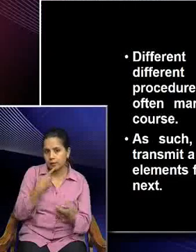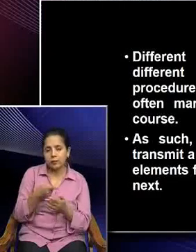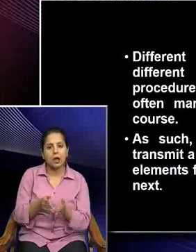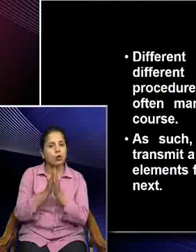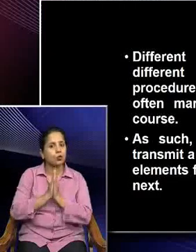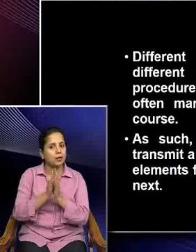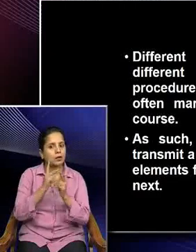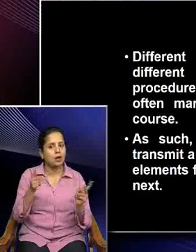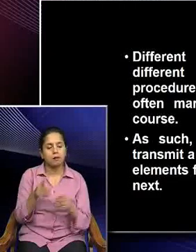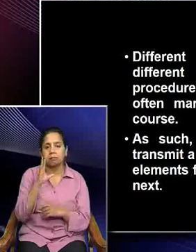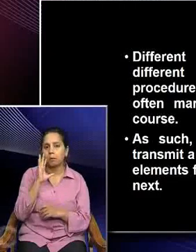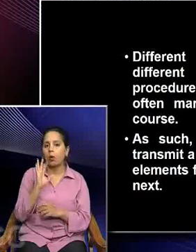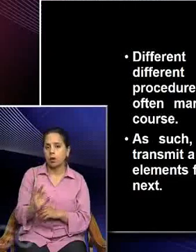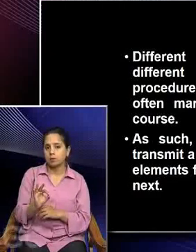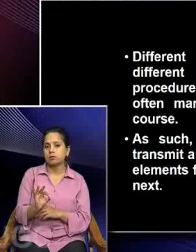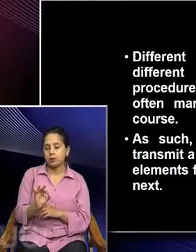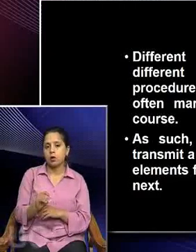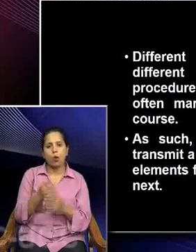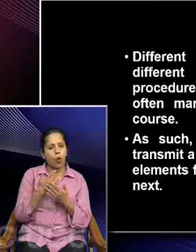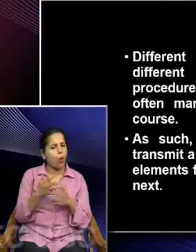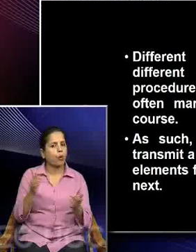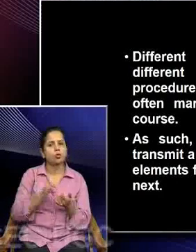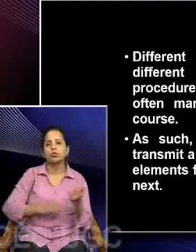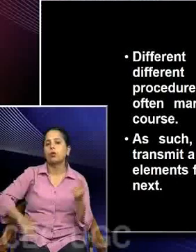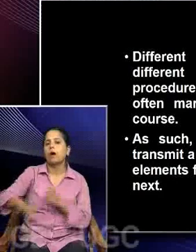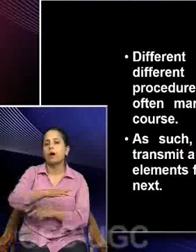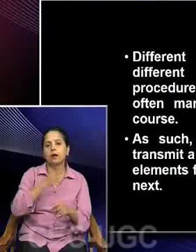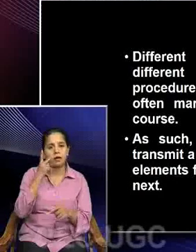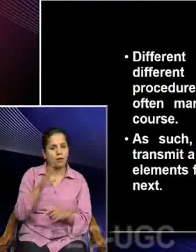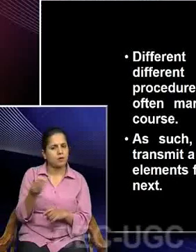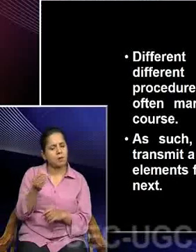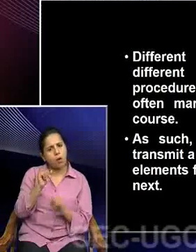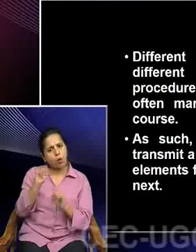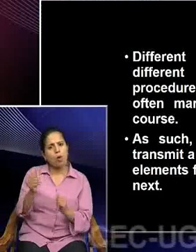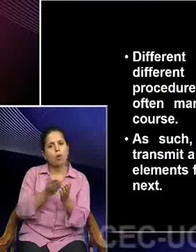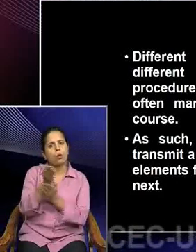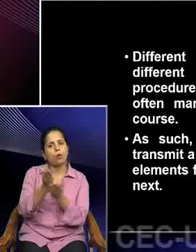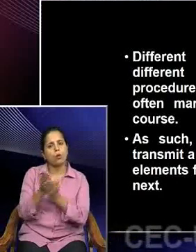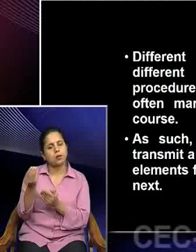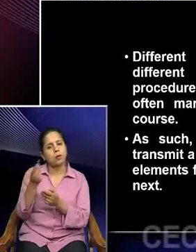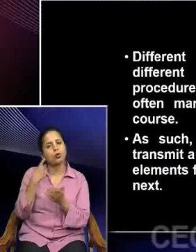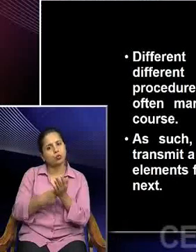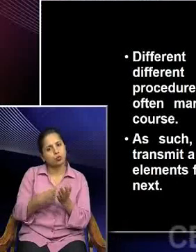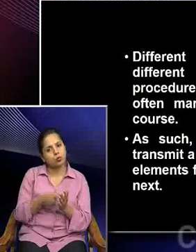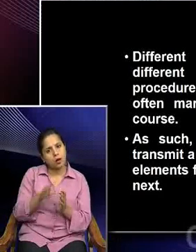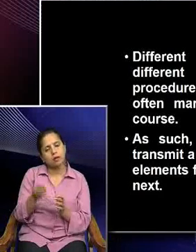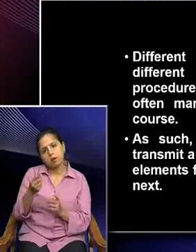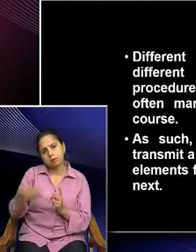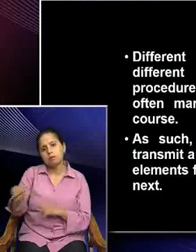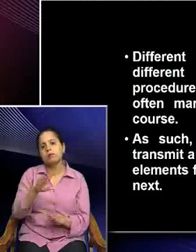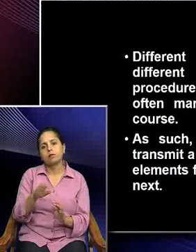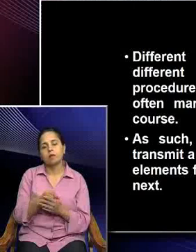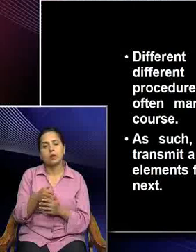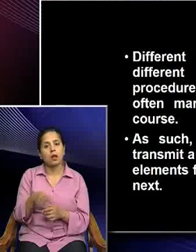religion becomes crucial. Every society has some form or ritual or the other. Now